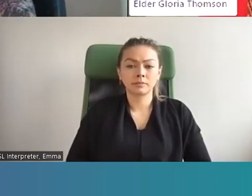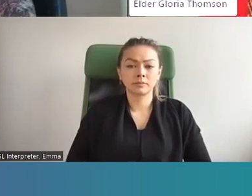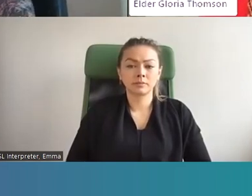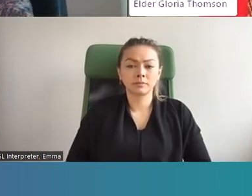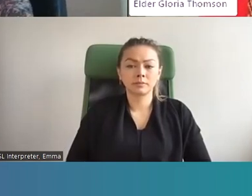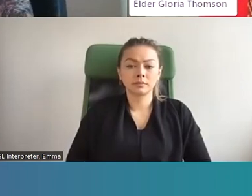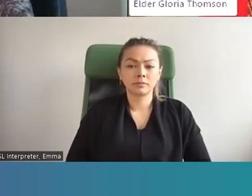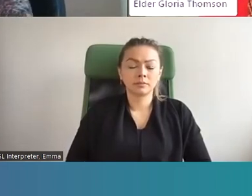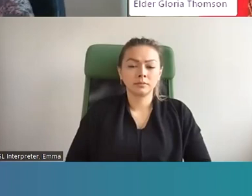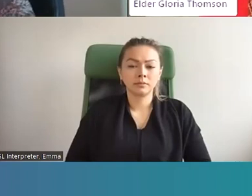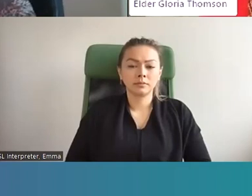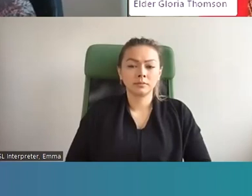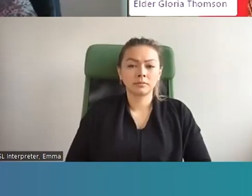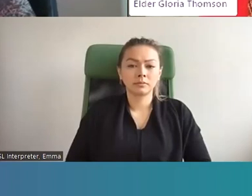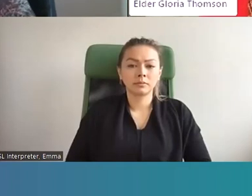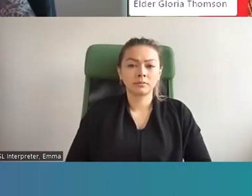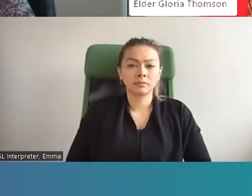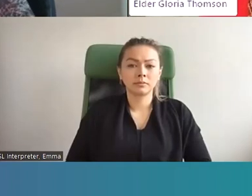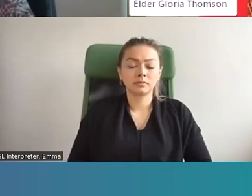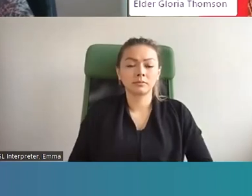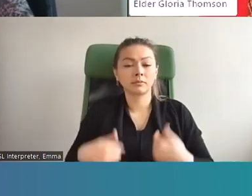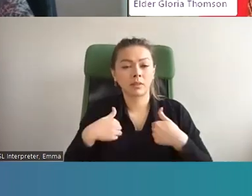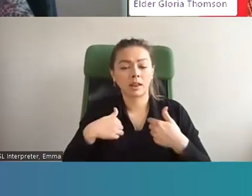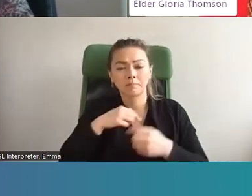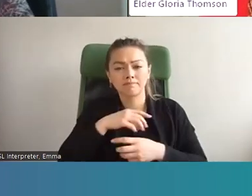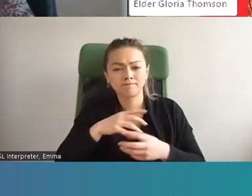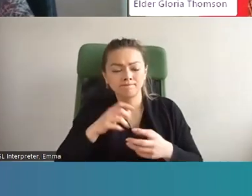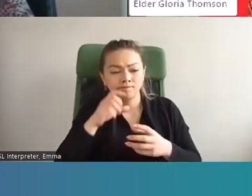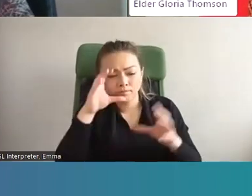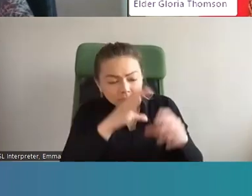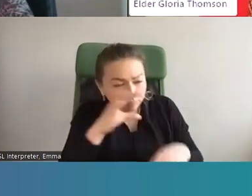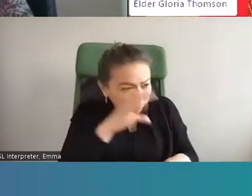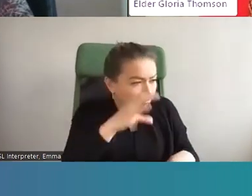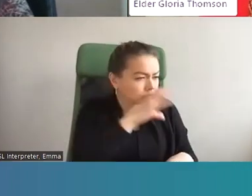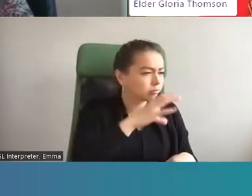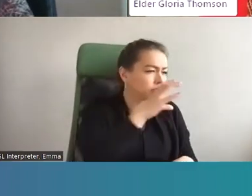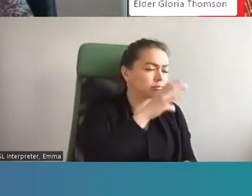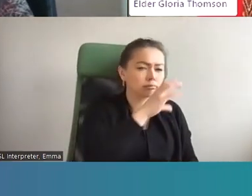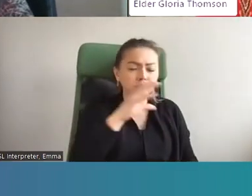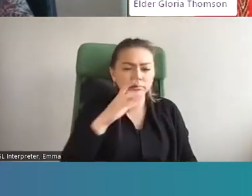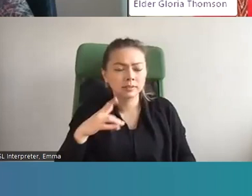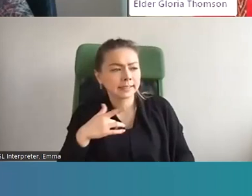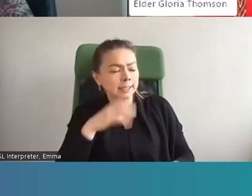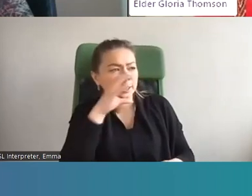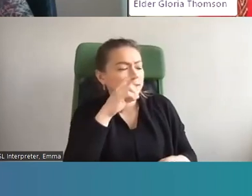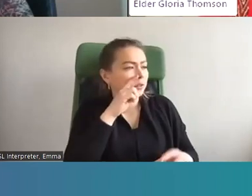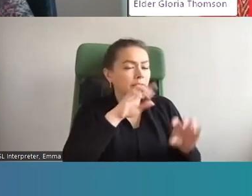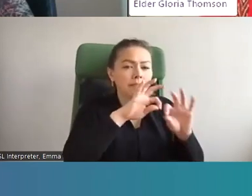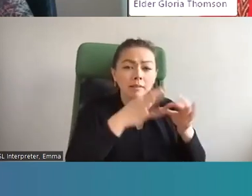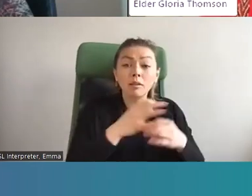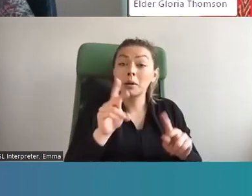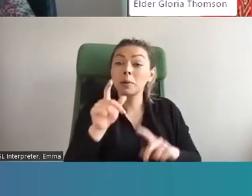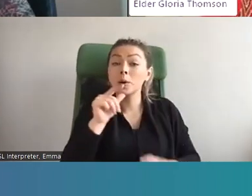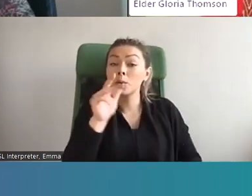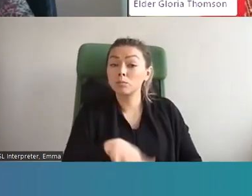that search for, you know, families, I belong here, or, you know, people who have grown up in the cities because of